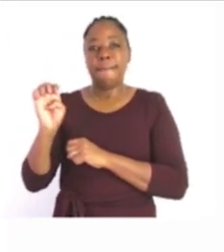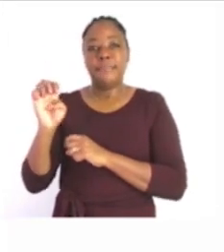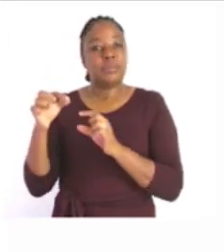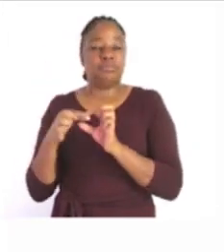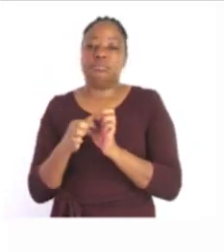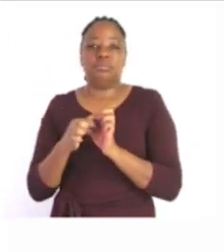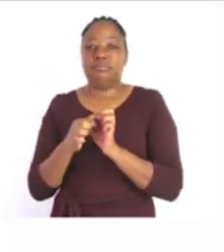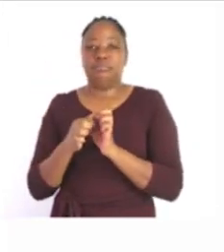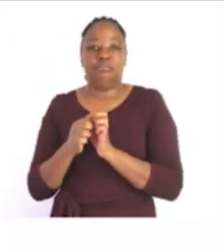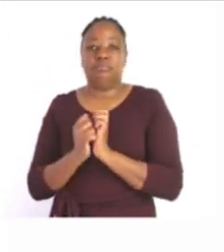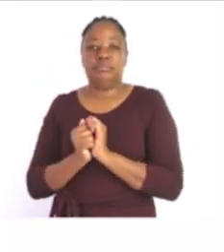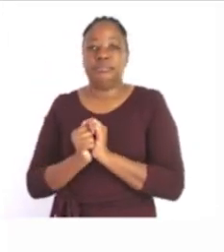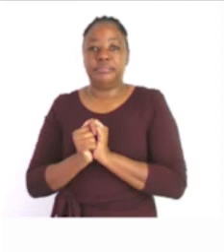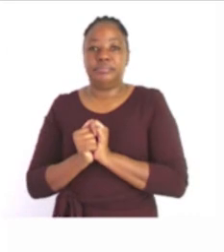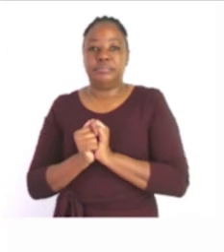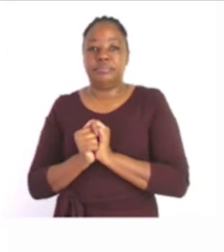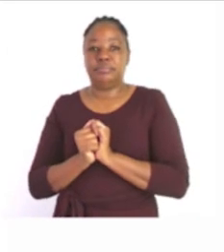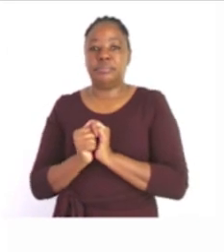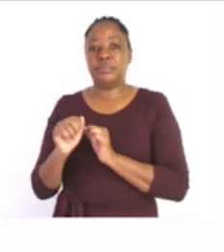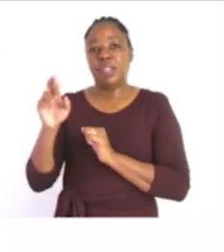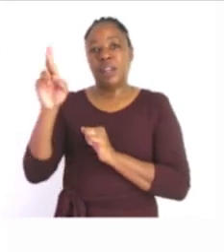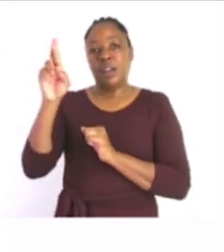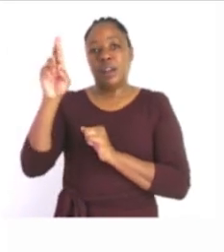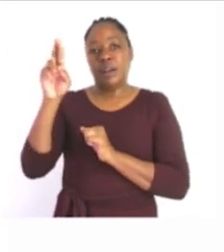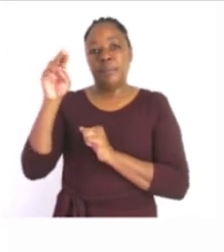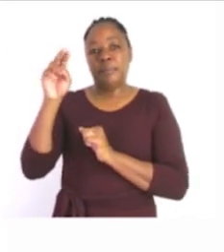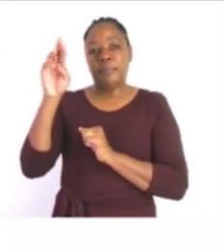sound like a real word either. Then we have